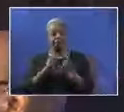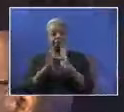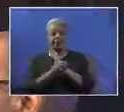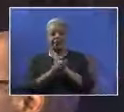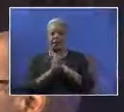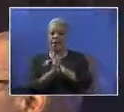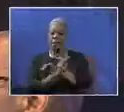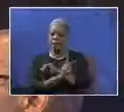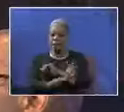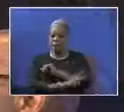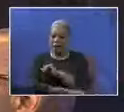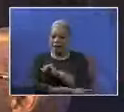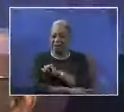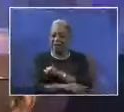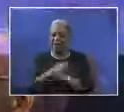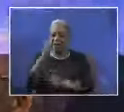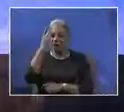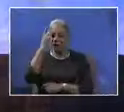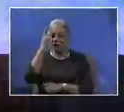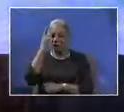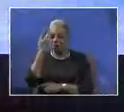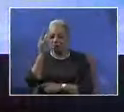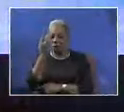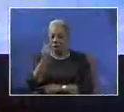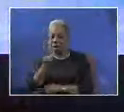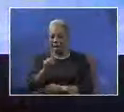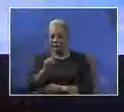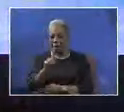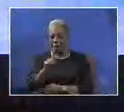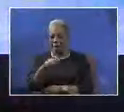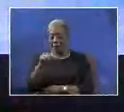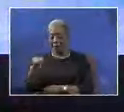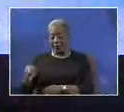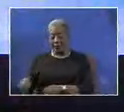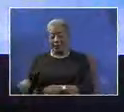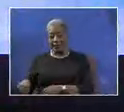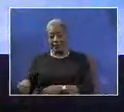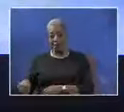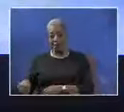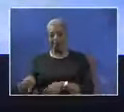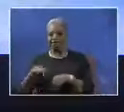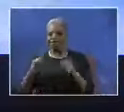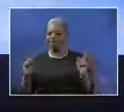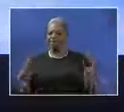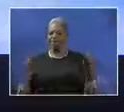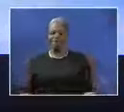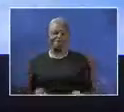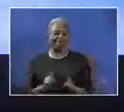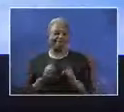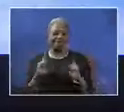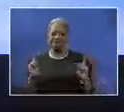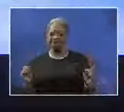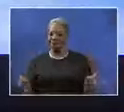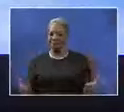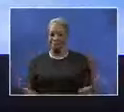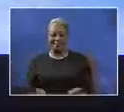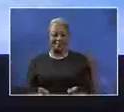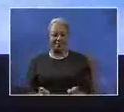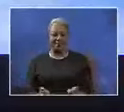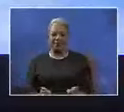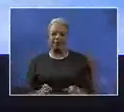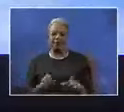census, that he had committed not just the sin, but he said, I have sinned